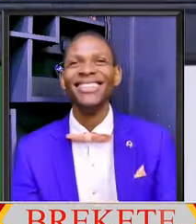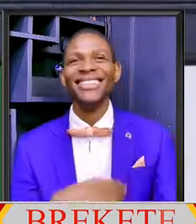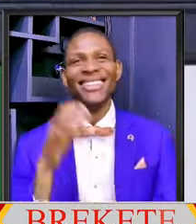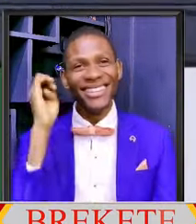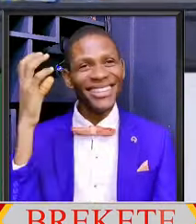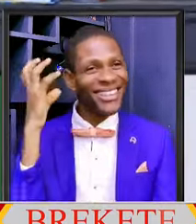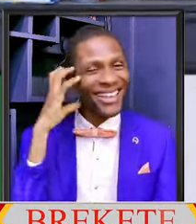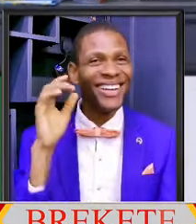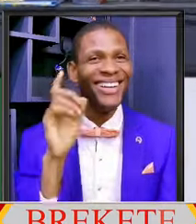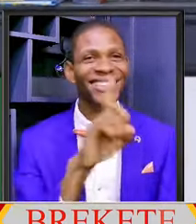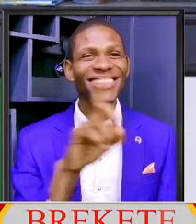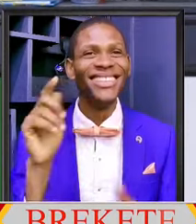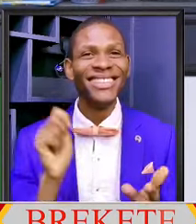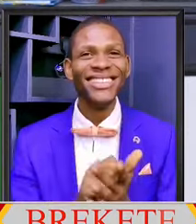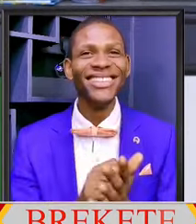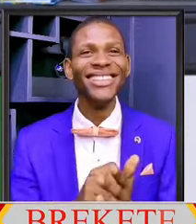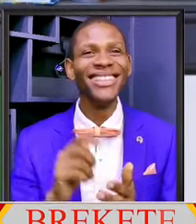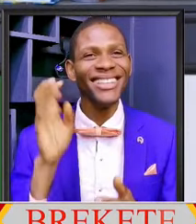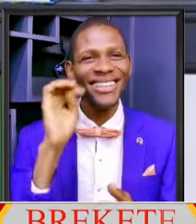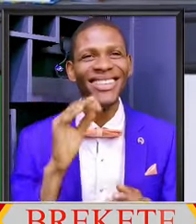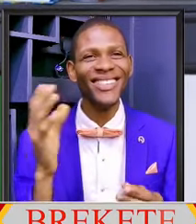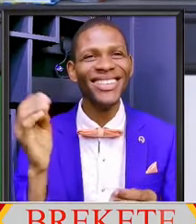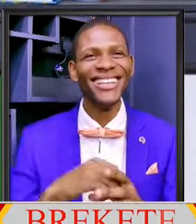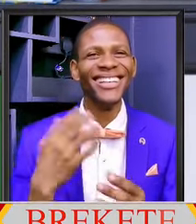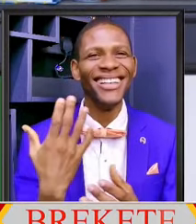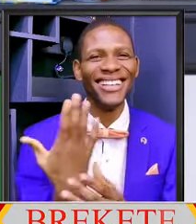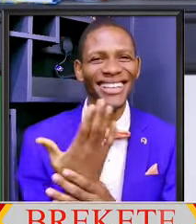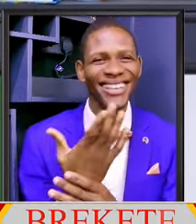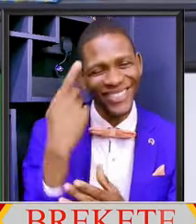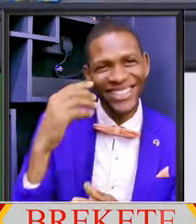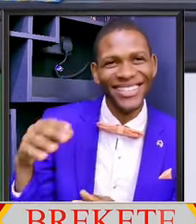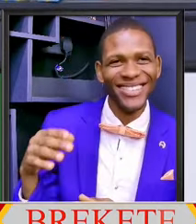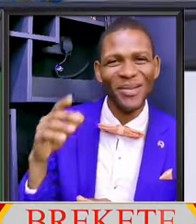he hear 100,000, he don't even put hand for pocket.